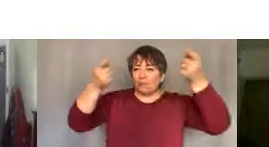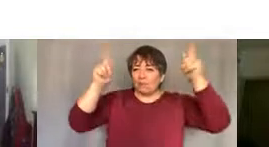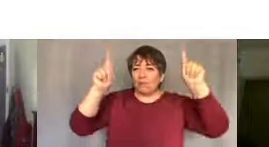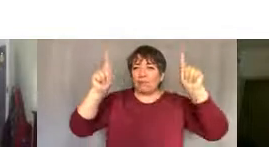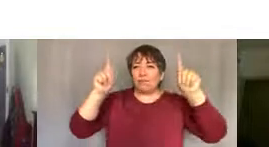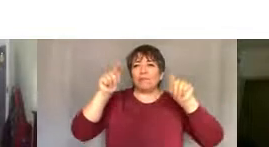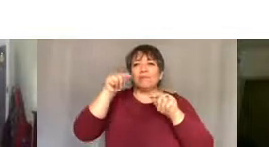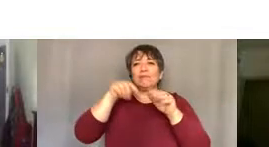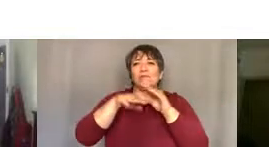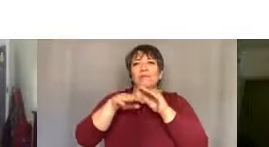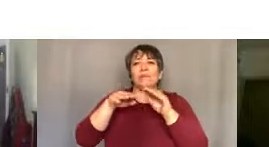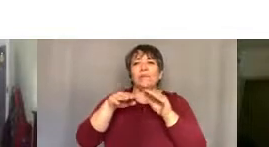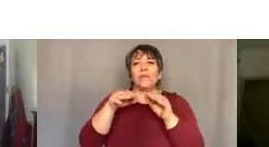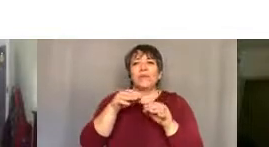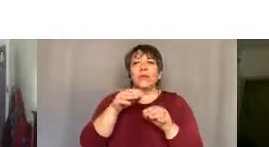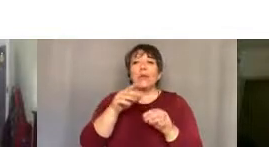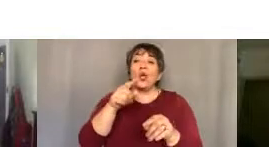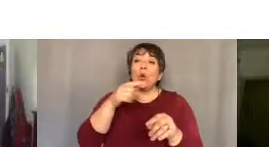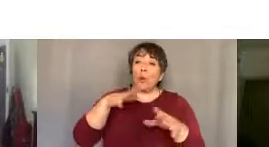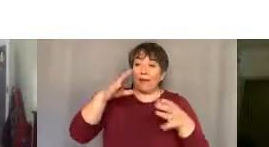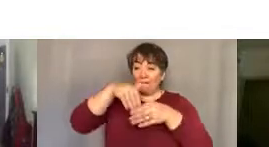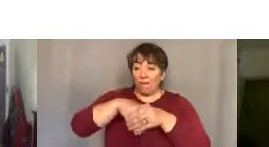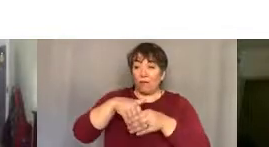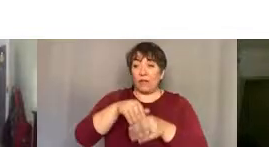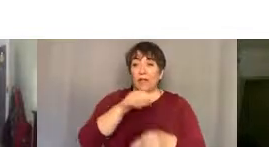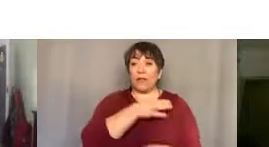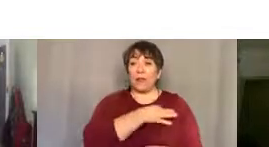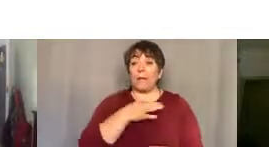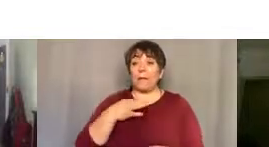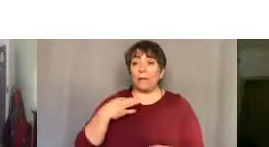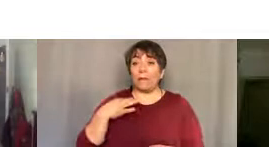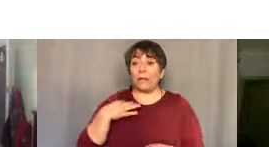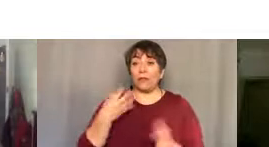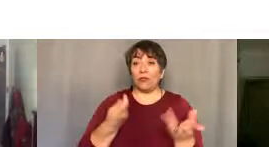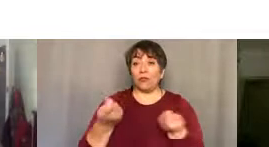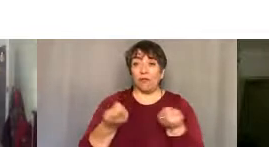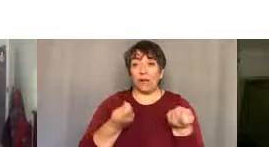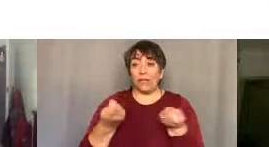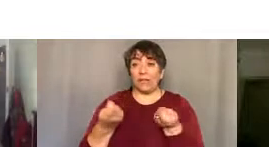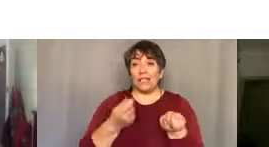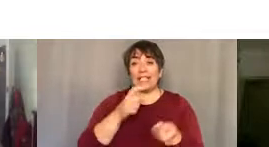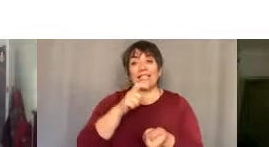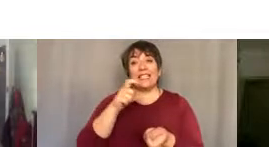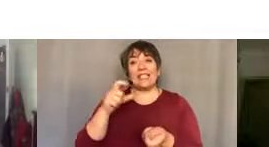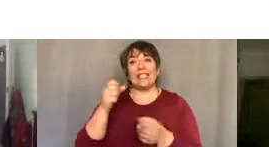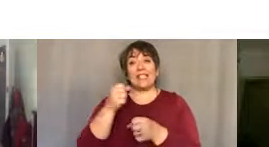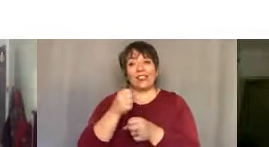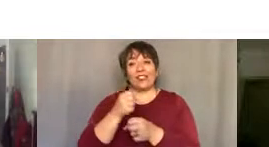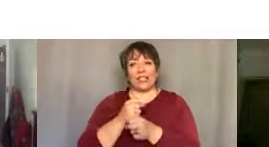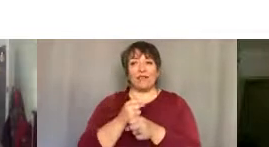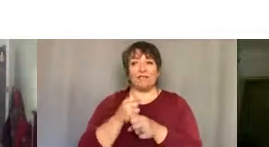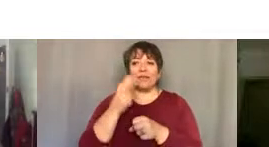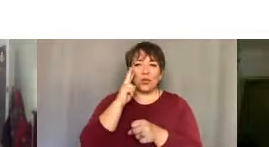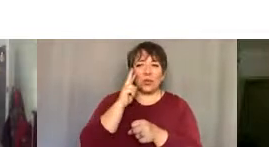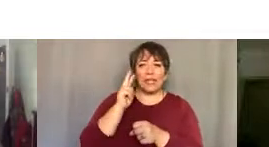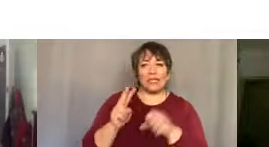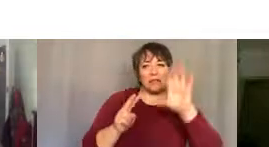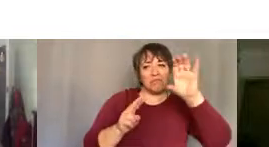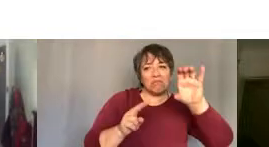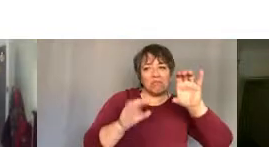director, and we report into the CCG medical director. We have a director of medicines management and clinical